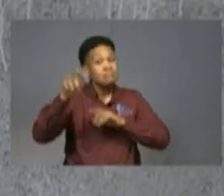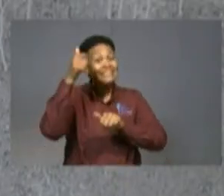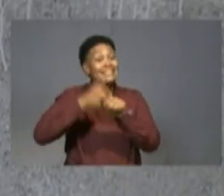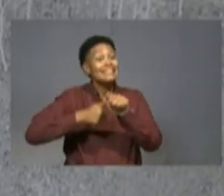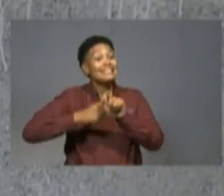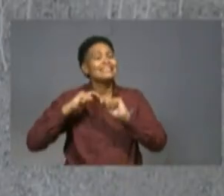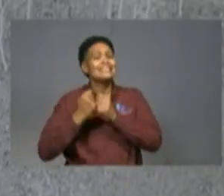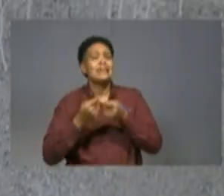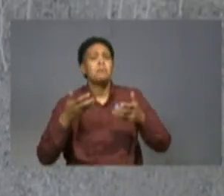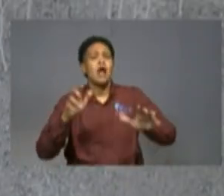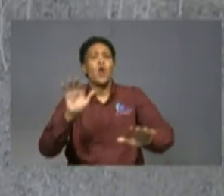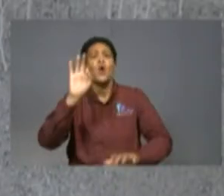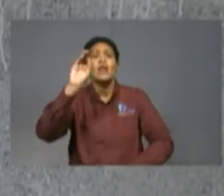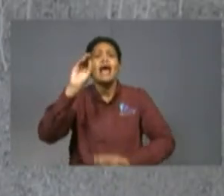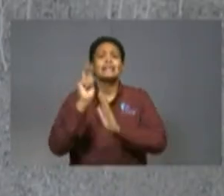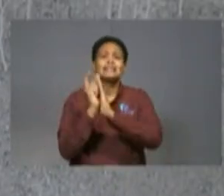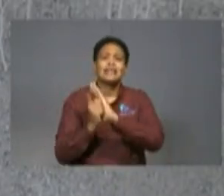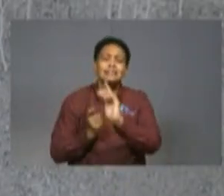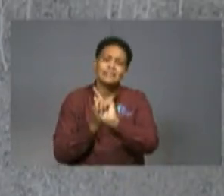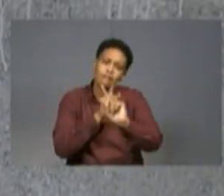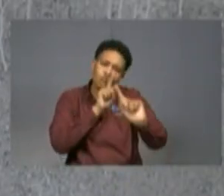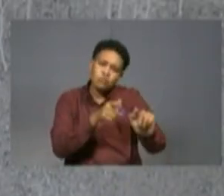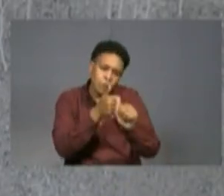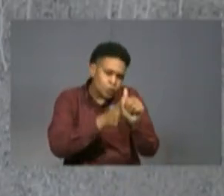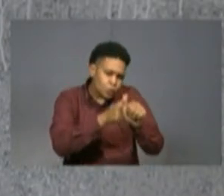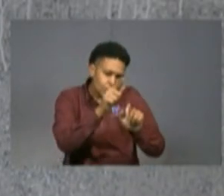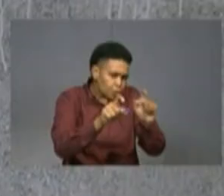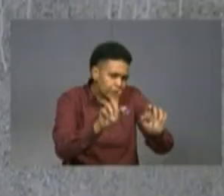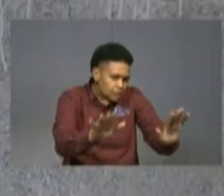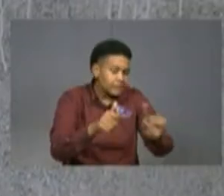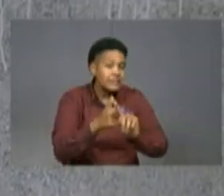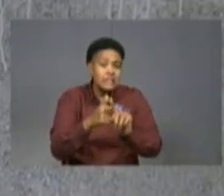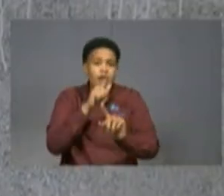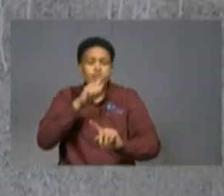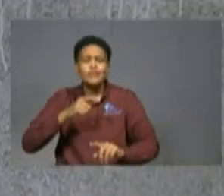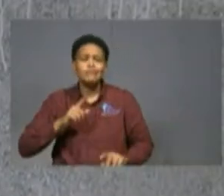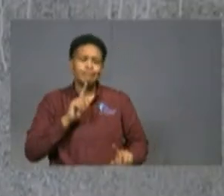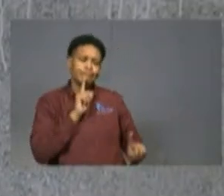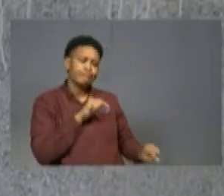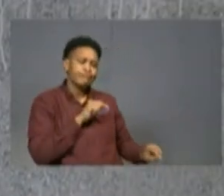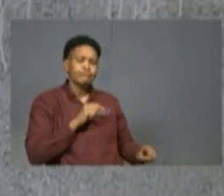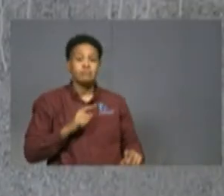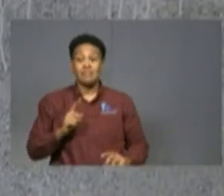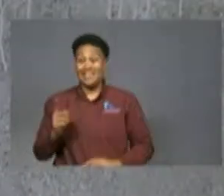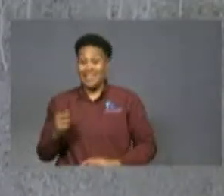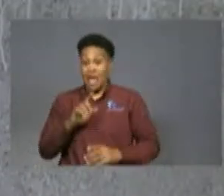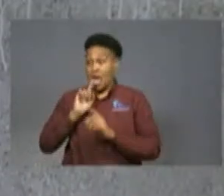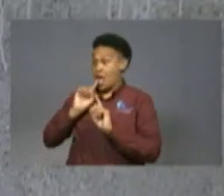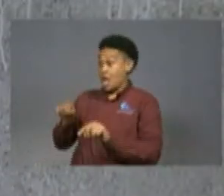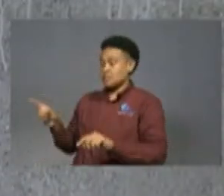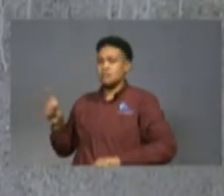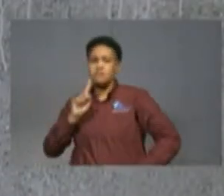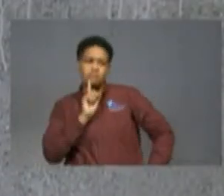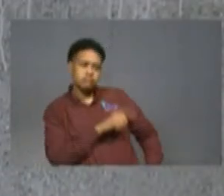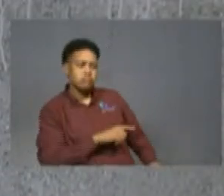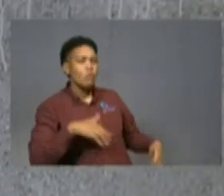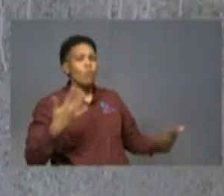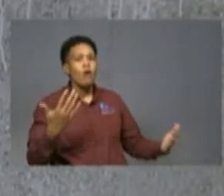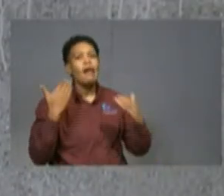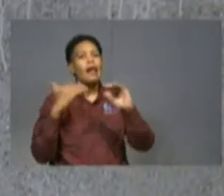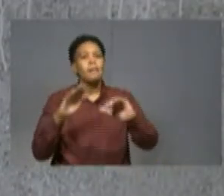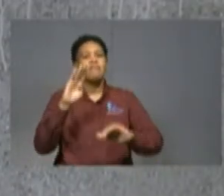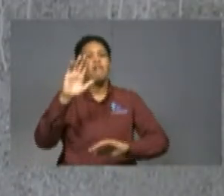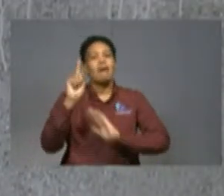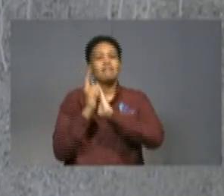allowed 90 seconds to respond to each question, and rebuttals are limited to 45 seconds. Now, the